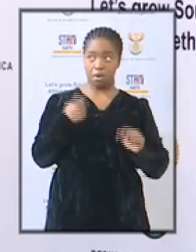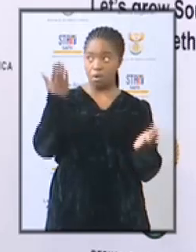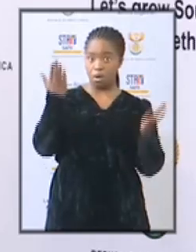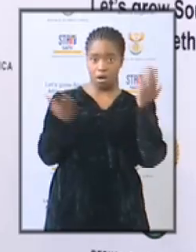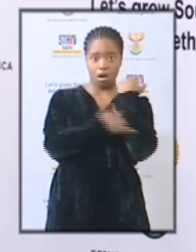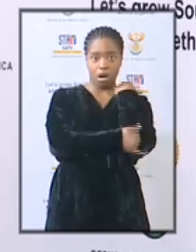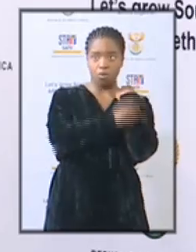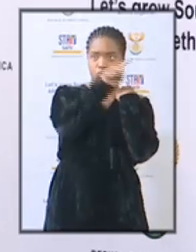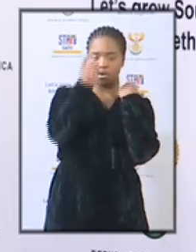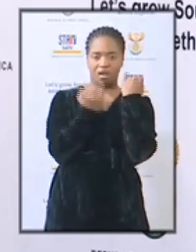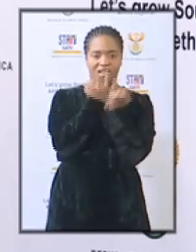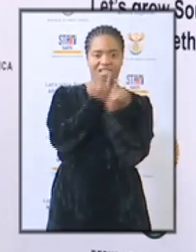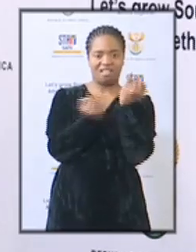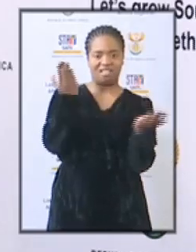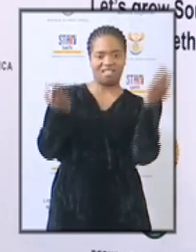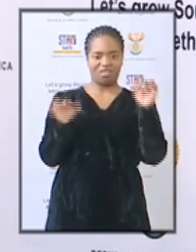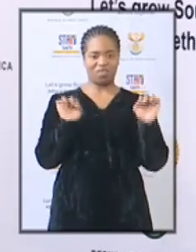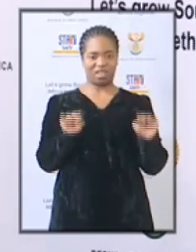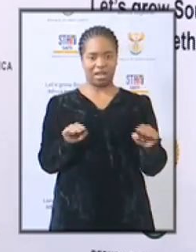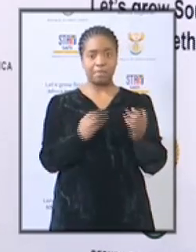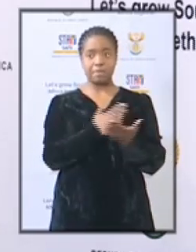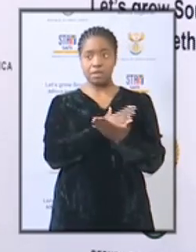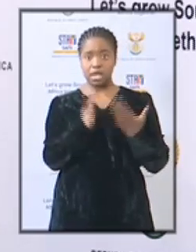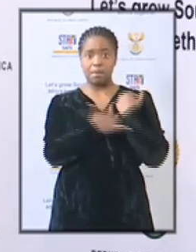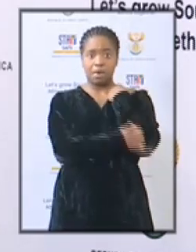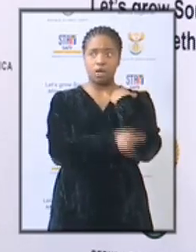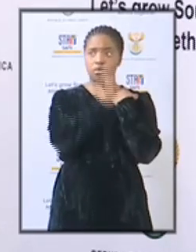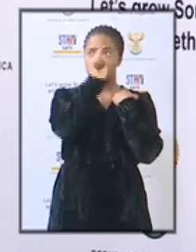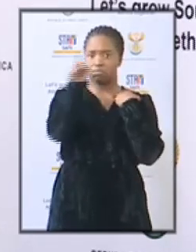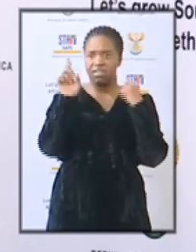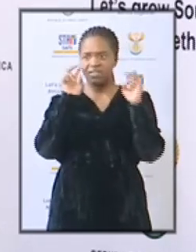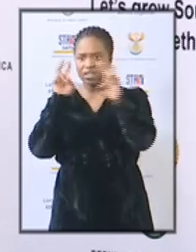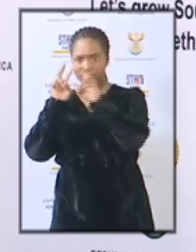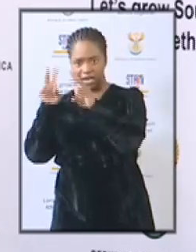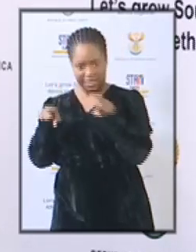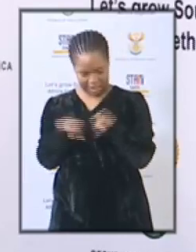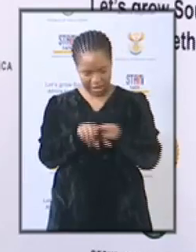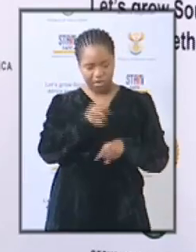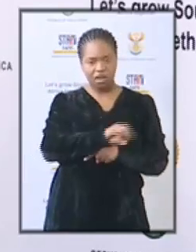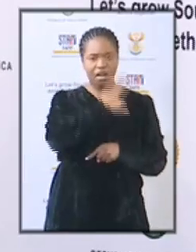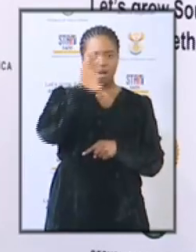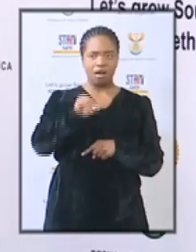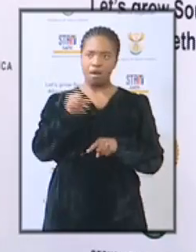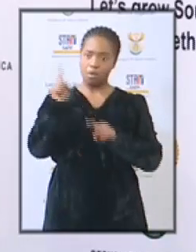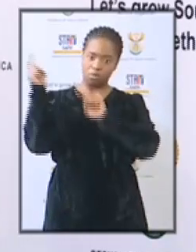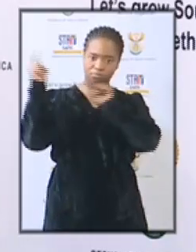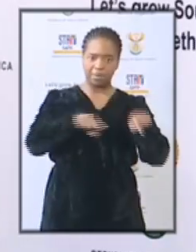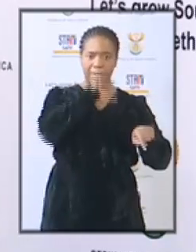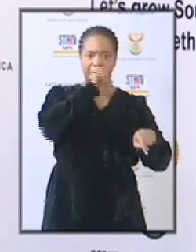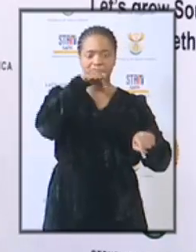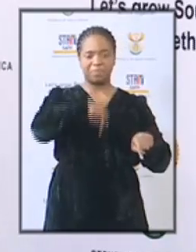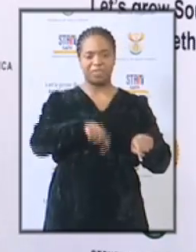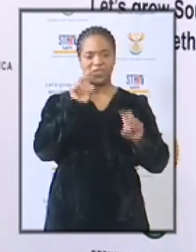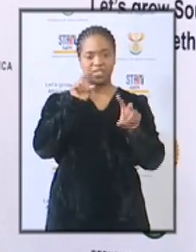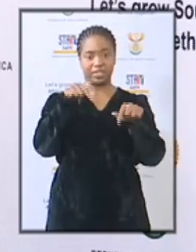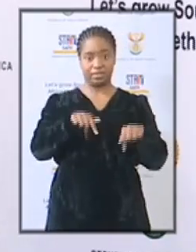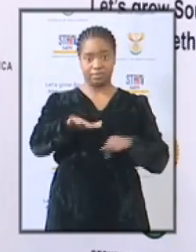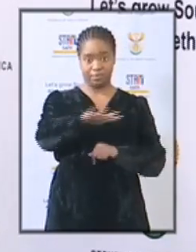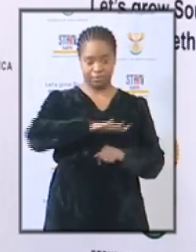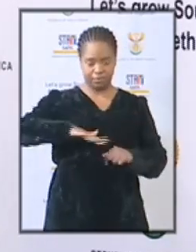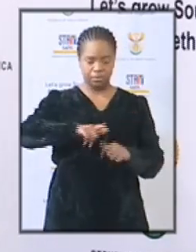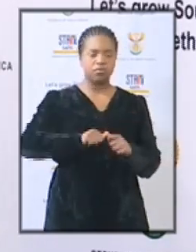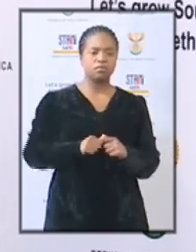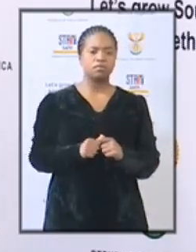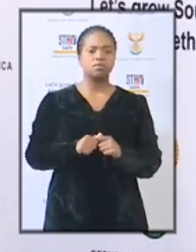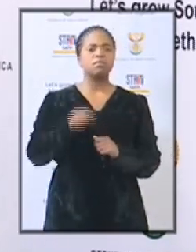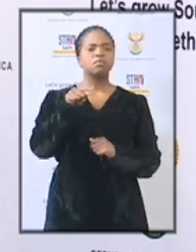comparative advantage amongst other destinations for this new global traveler. We will continue to